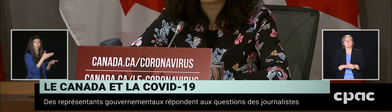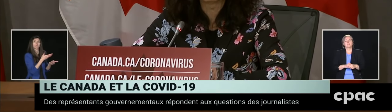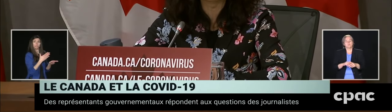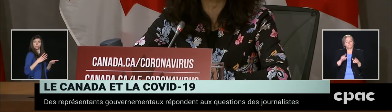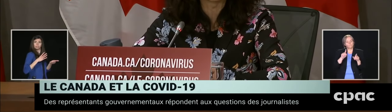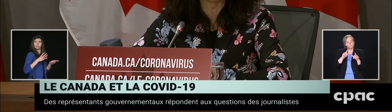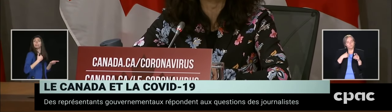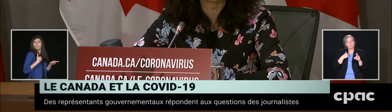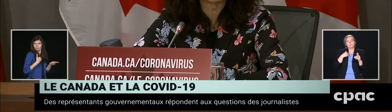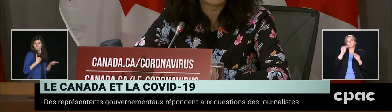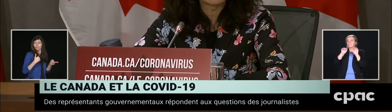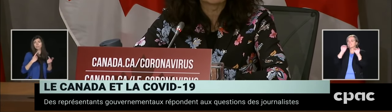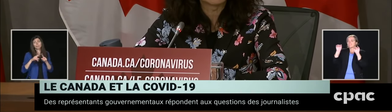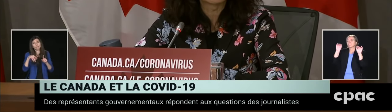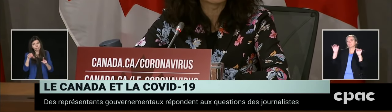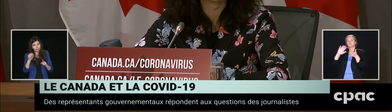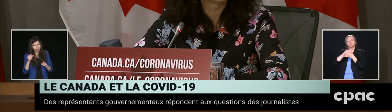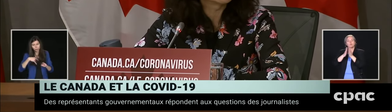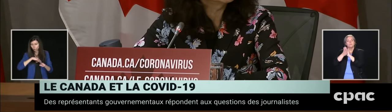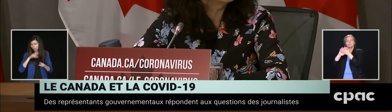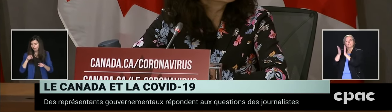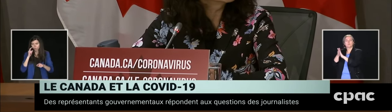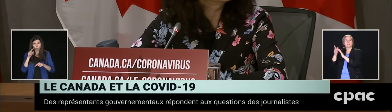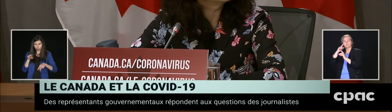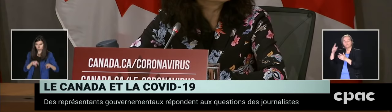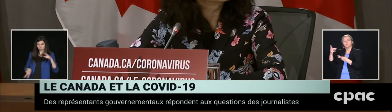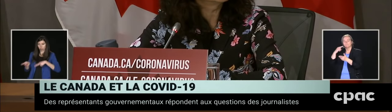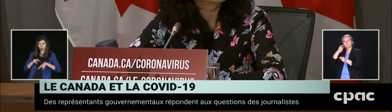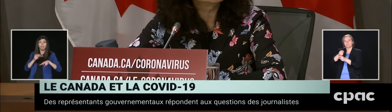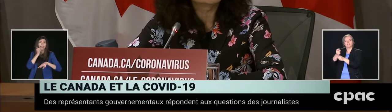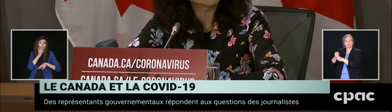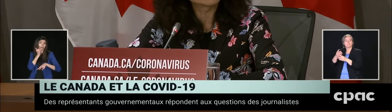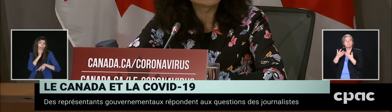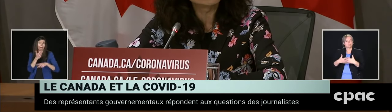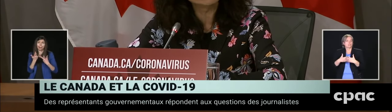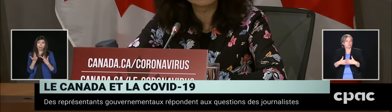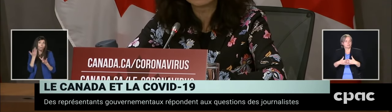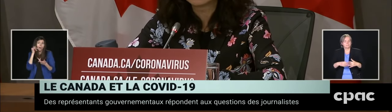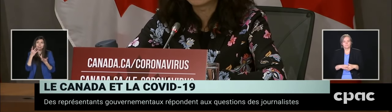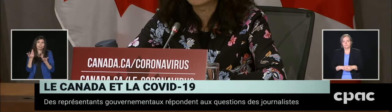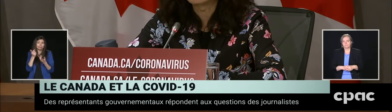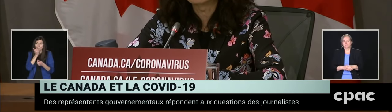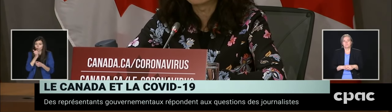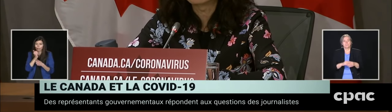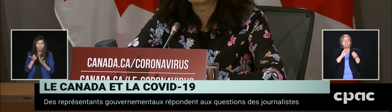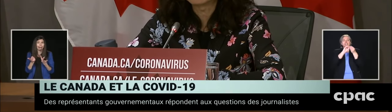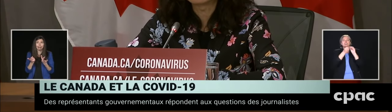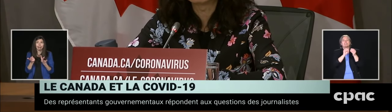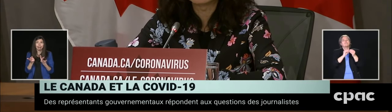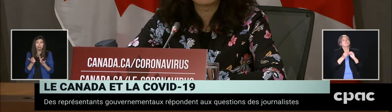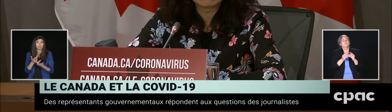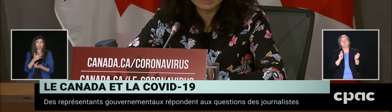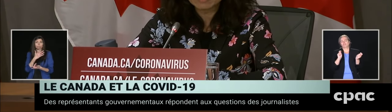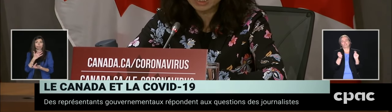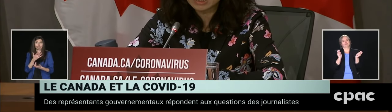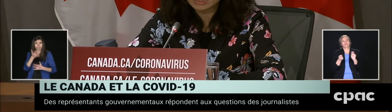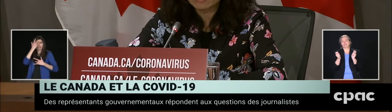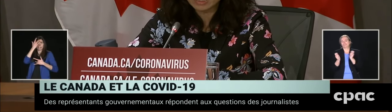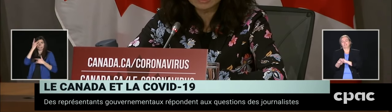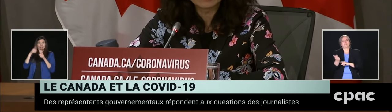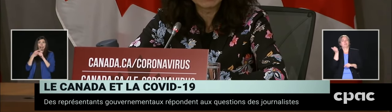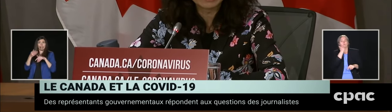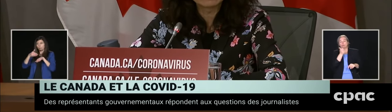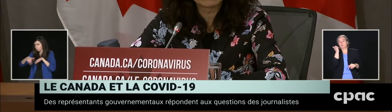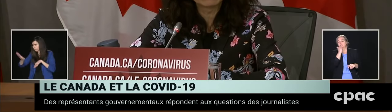monitor in a very dynamic way, because every day there will be people admitted to ICUs, and the availability